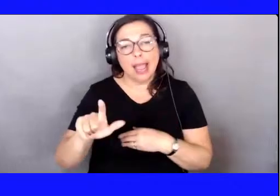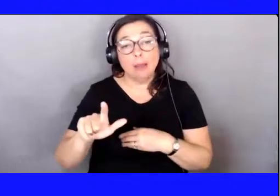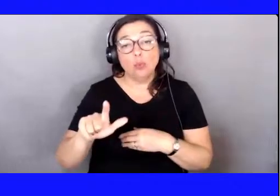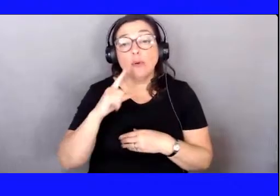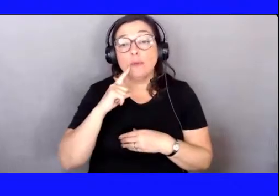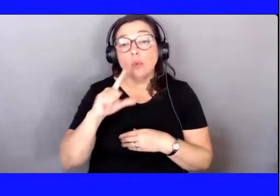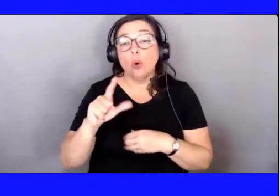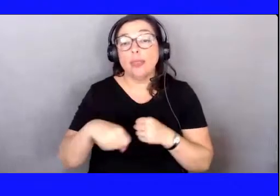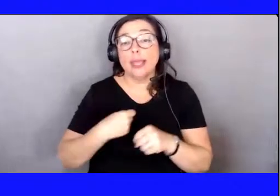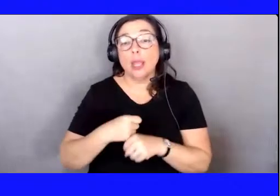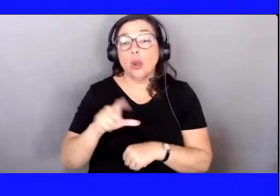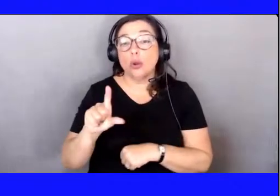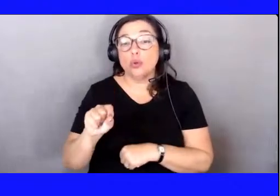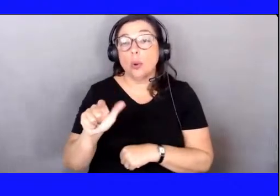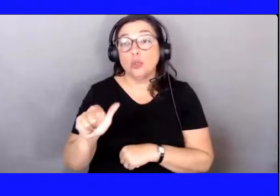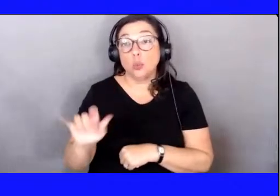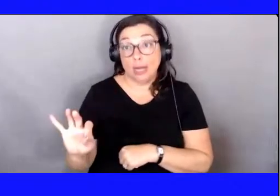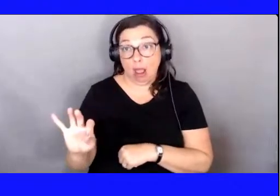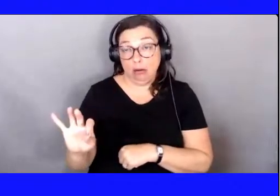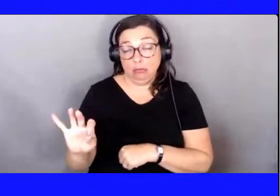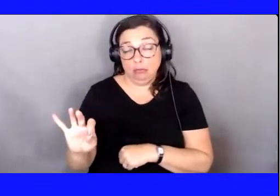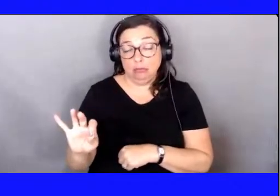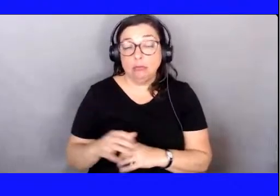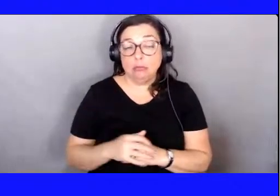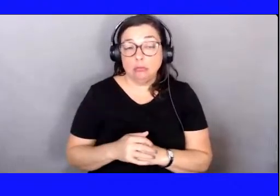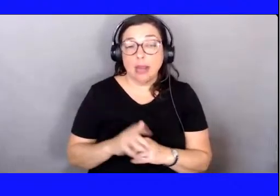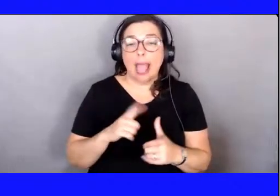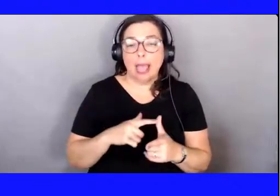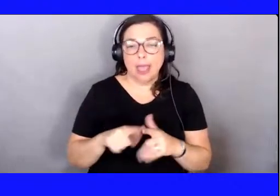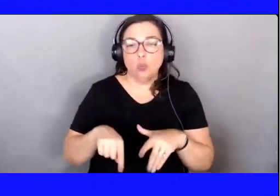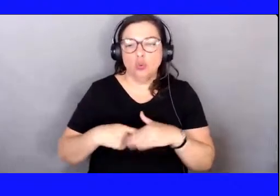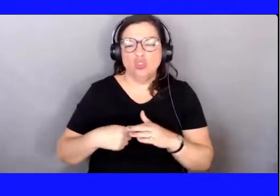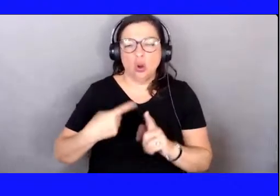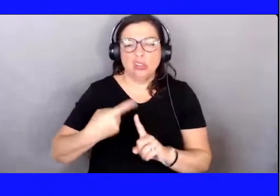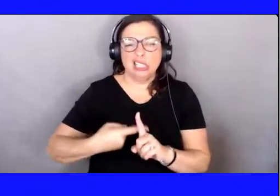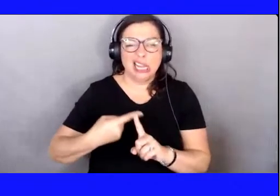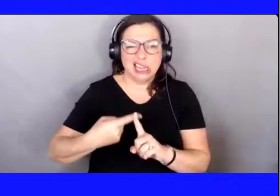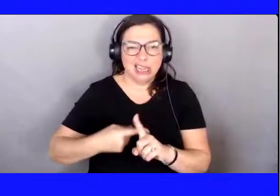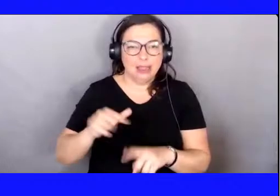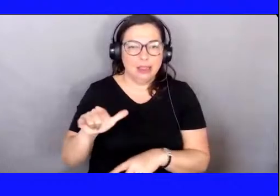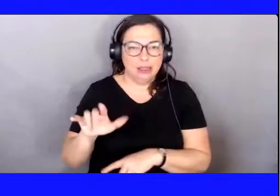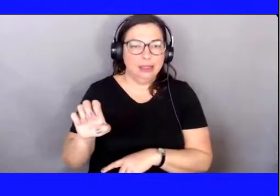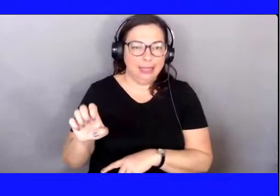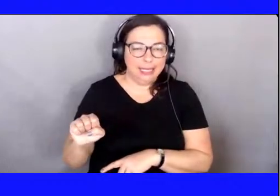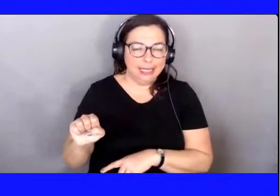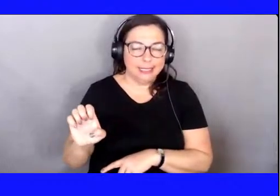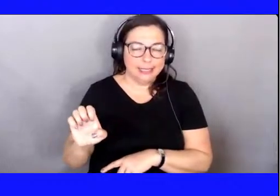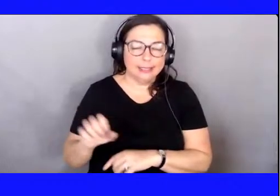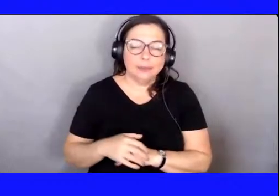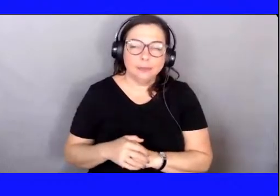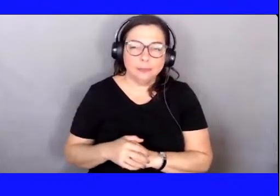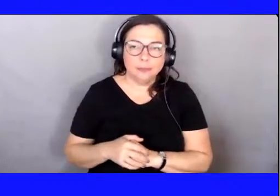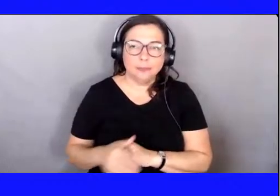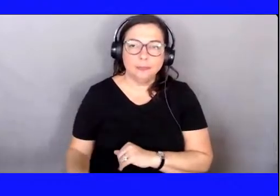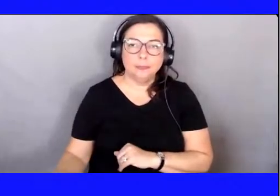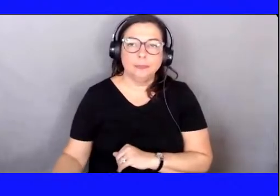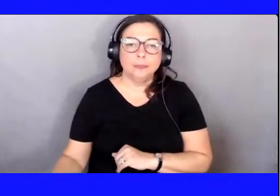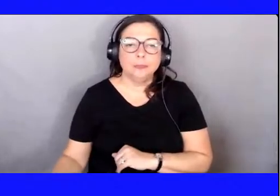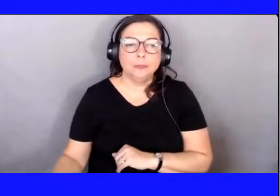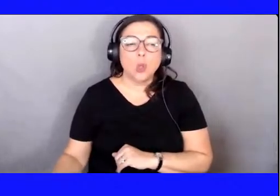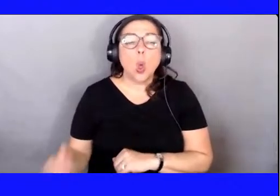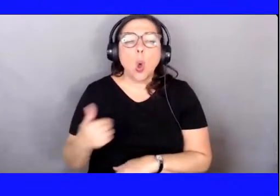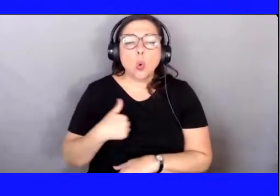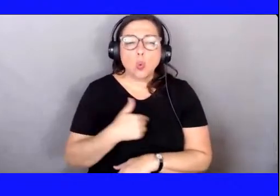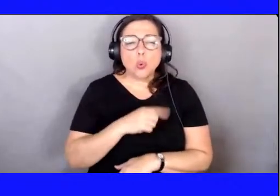2029. We begin to lease up, and then we expect full occupancy by the end of. So we